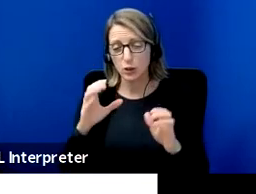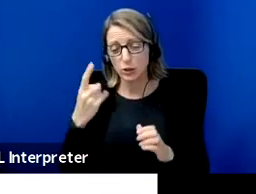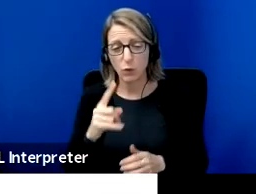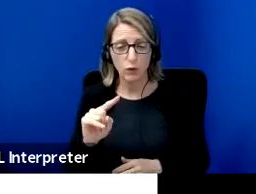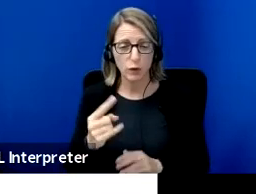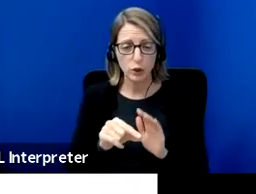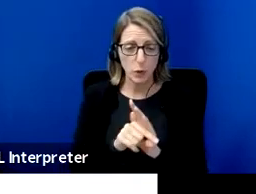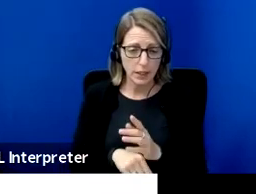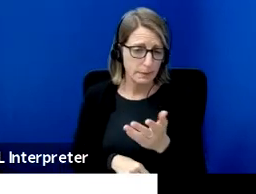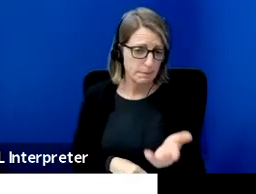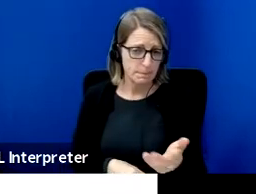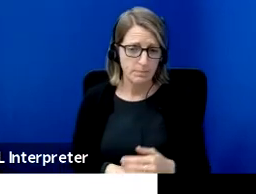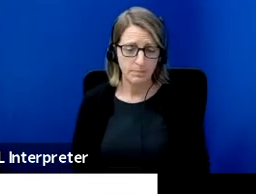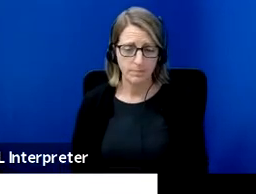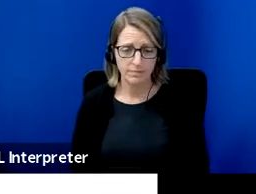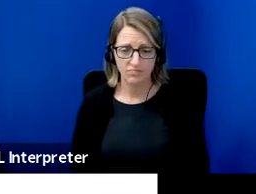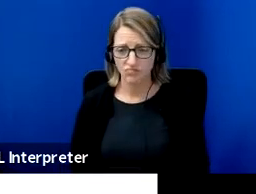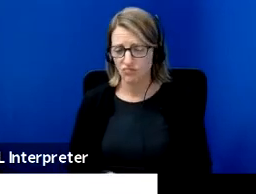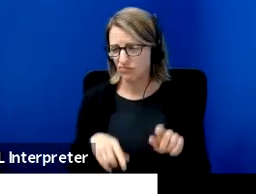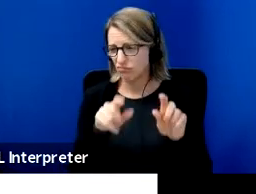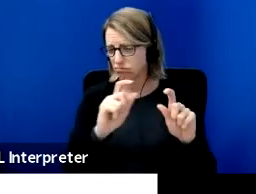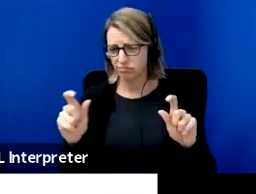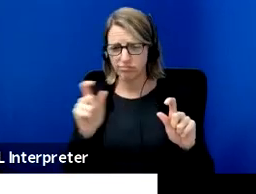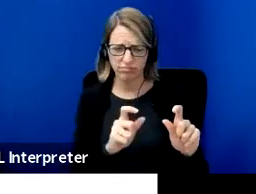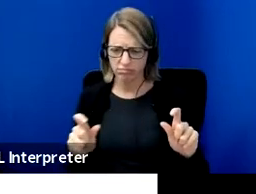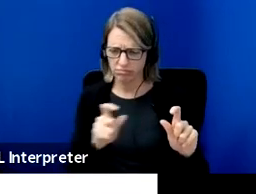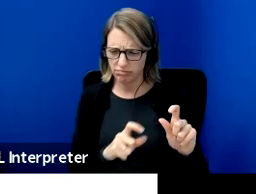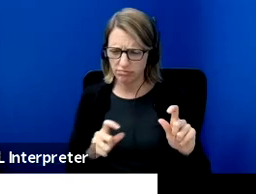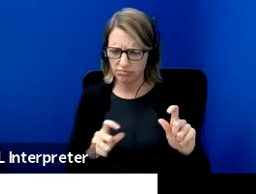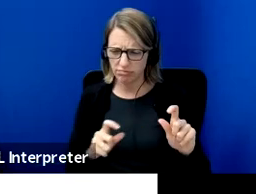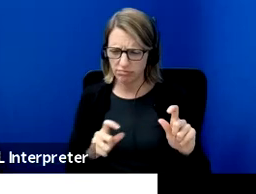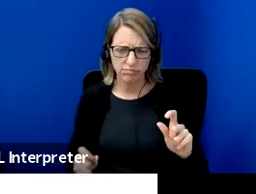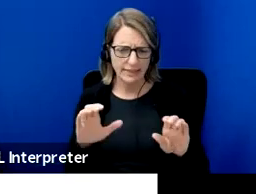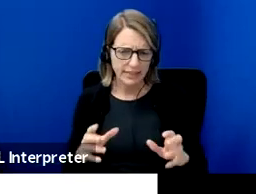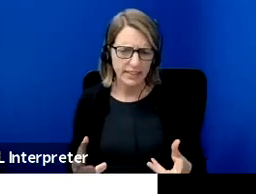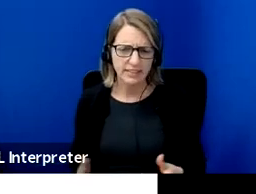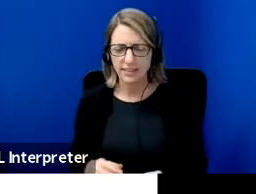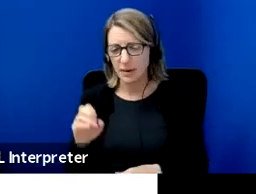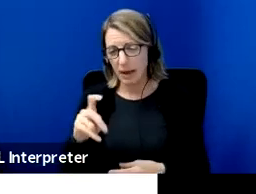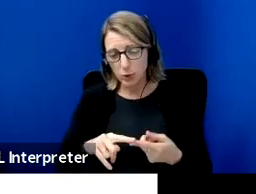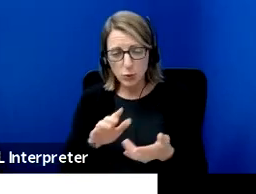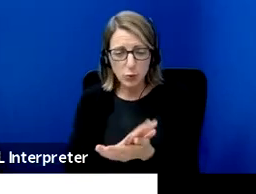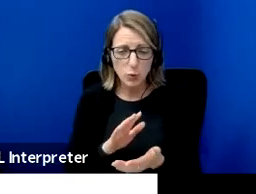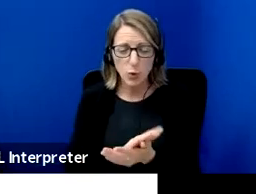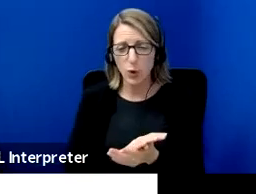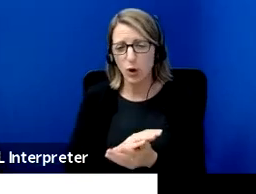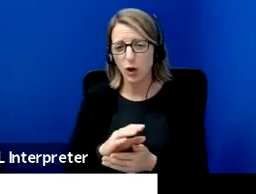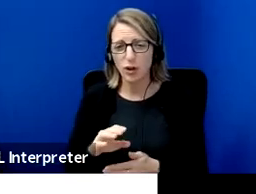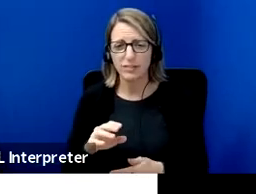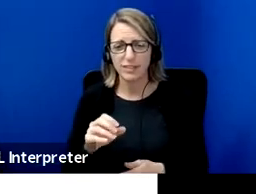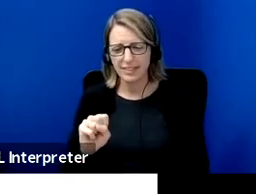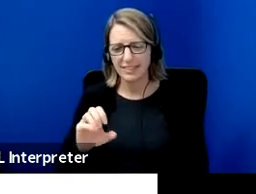grade. So here's some back to school first grade activities: back to school scavenger hunt, back to school